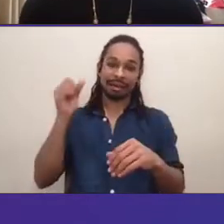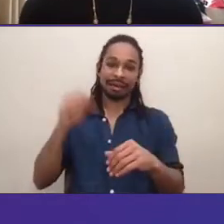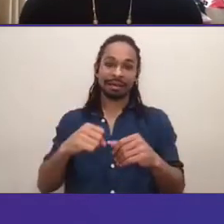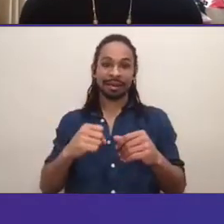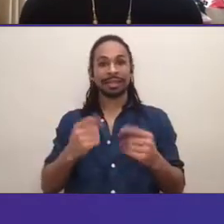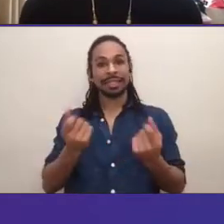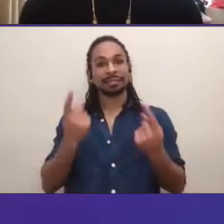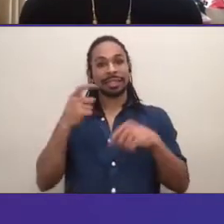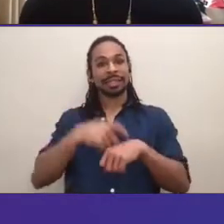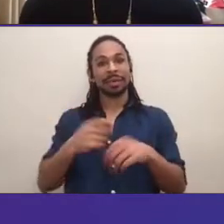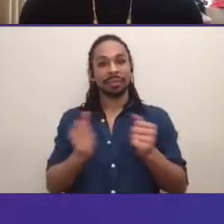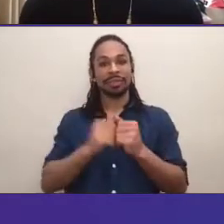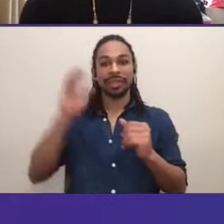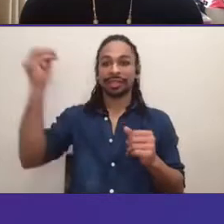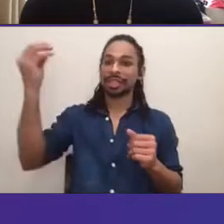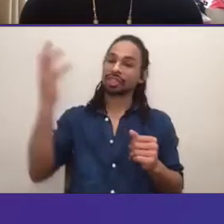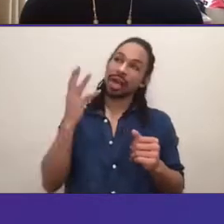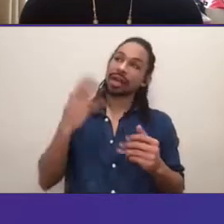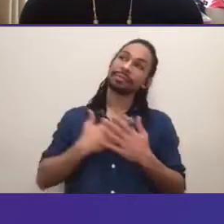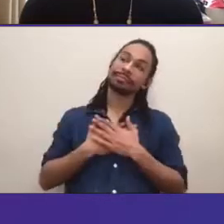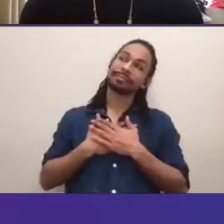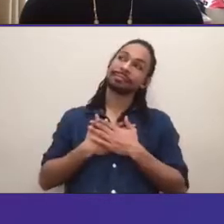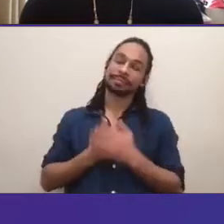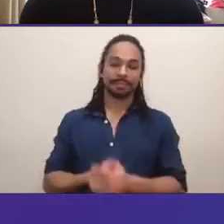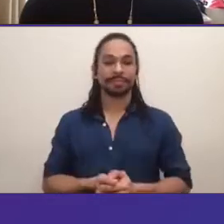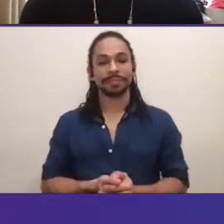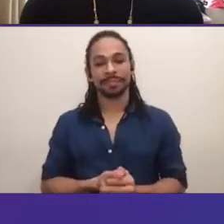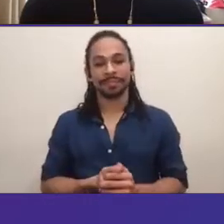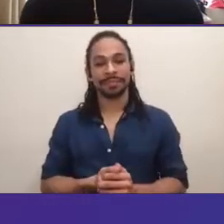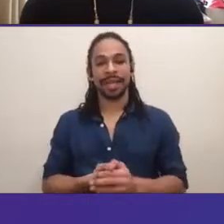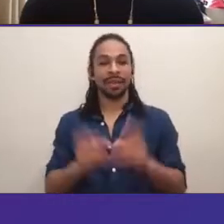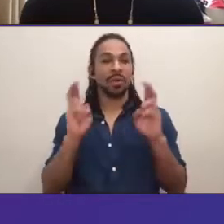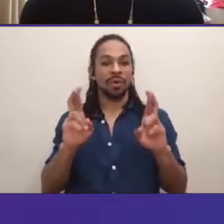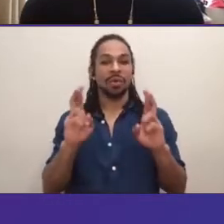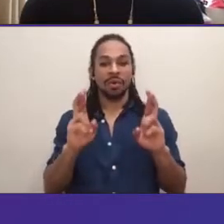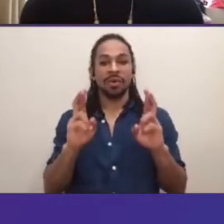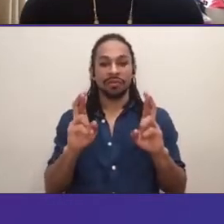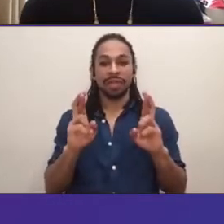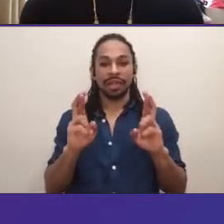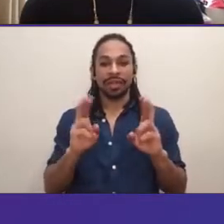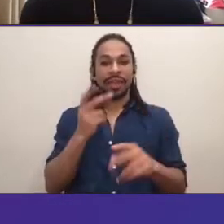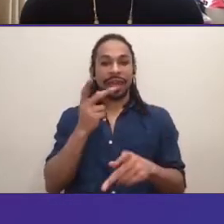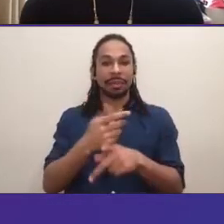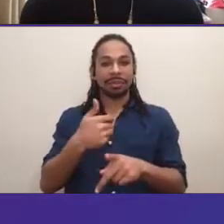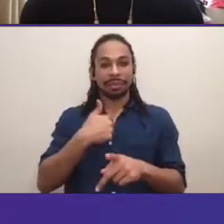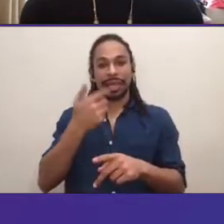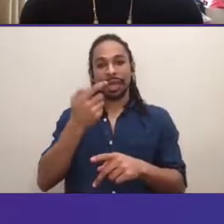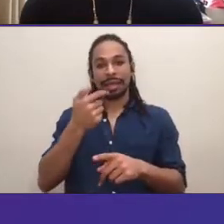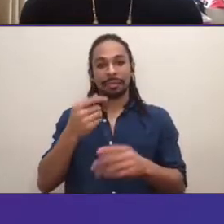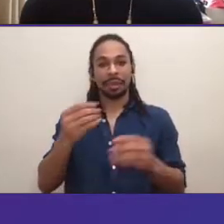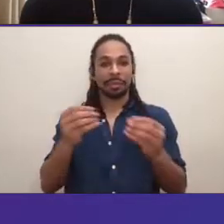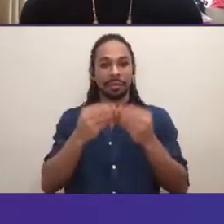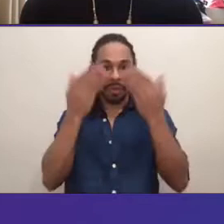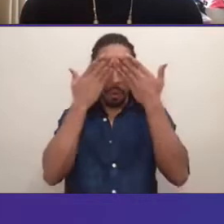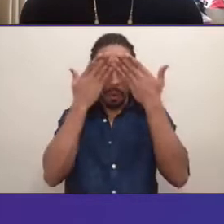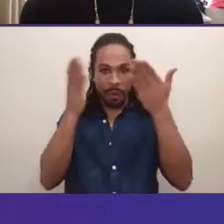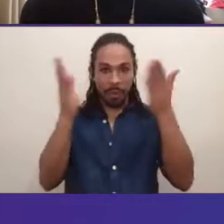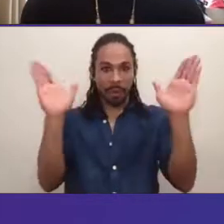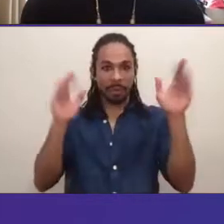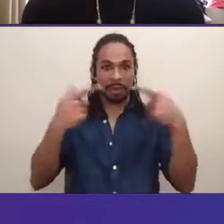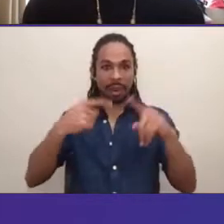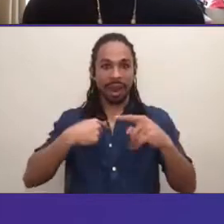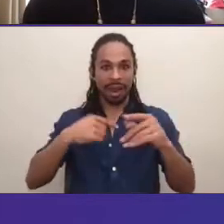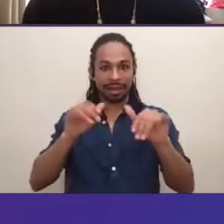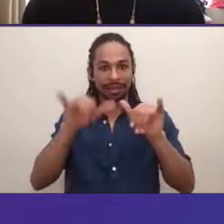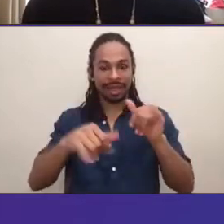sunshine. And hopefully that keeps me a little bit more open as I stay in